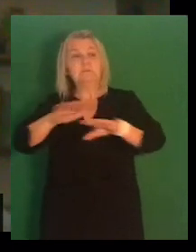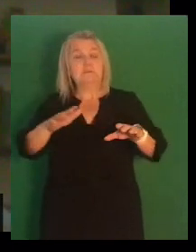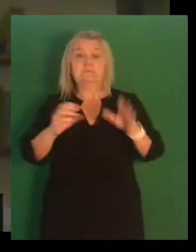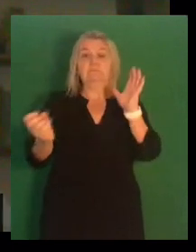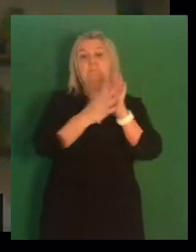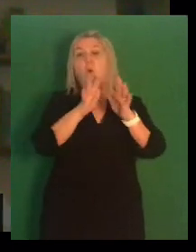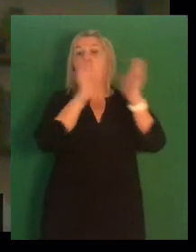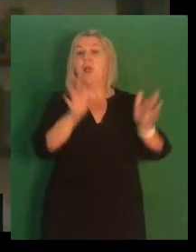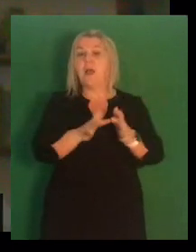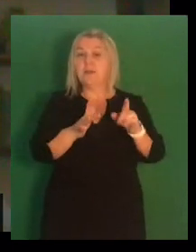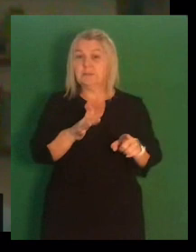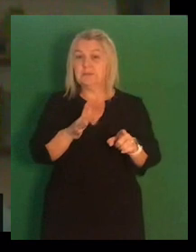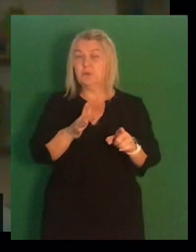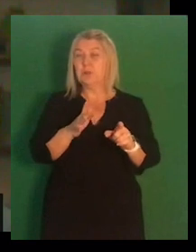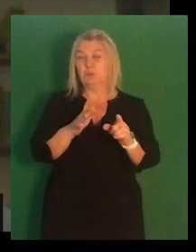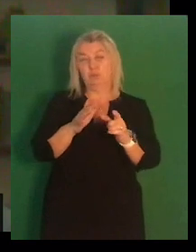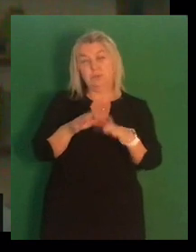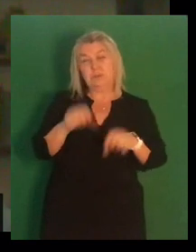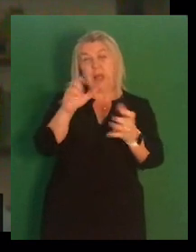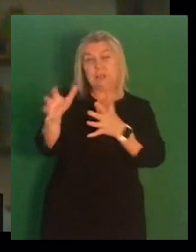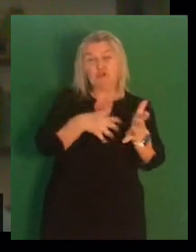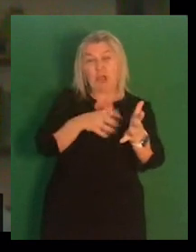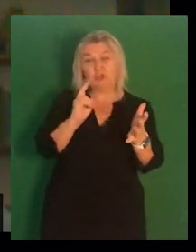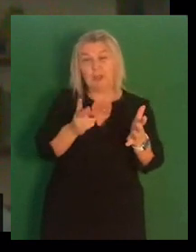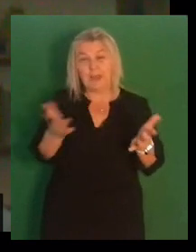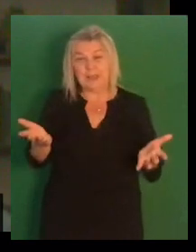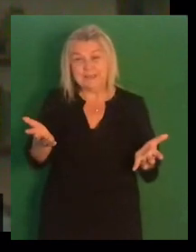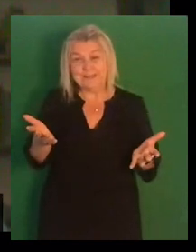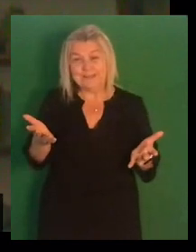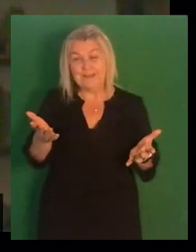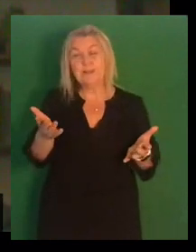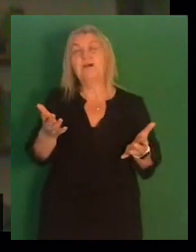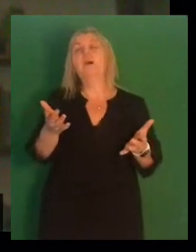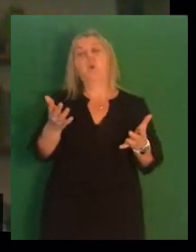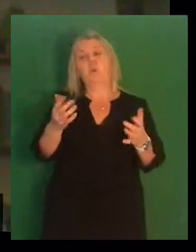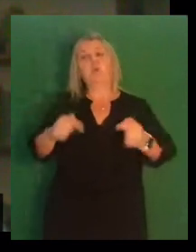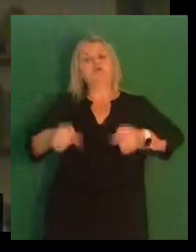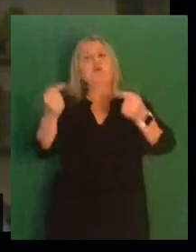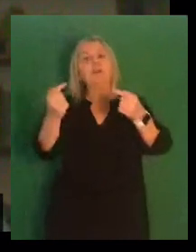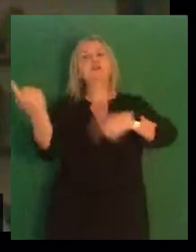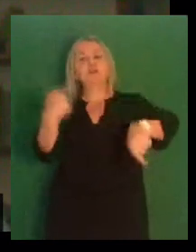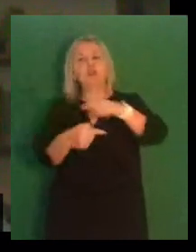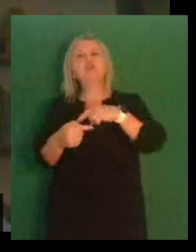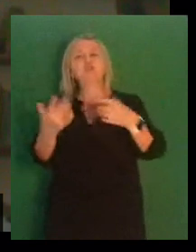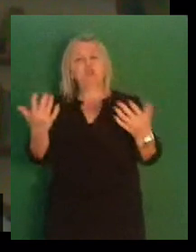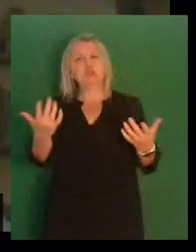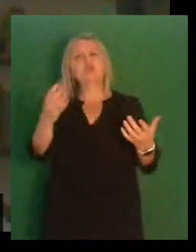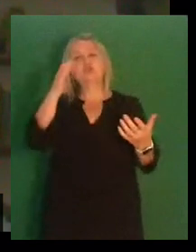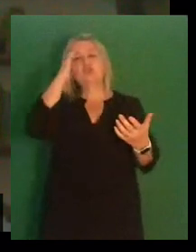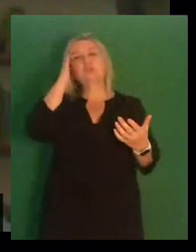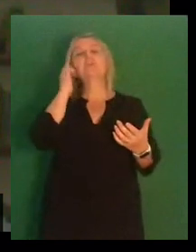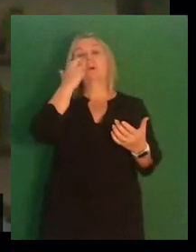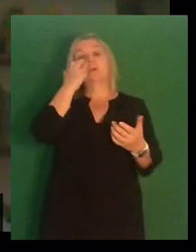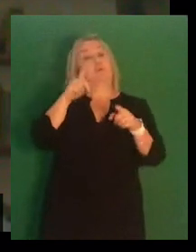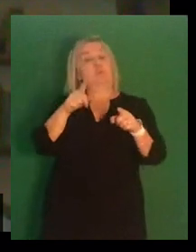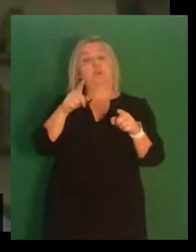over again. And yeah, it was extremely challenging, I think, across all fronts. But at that point in time